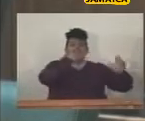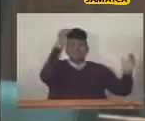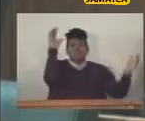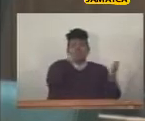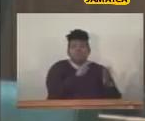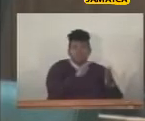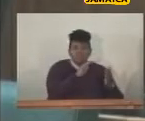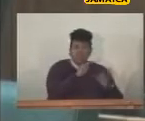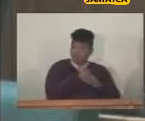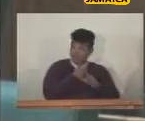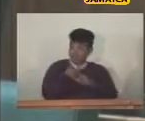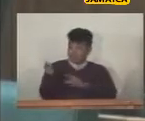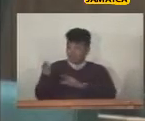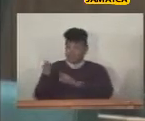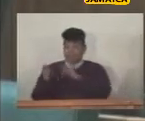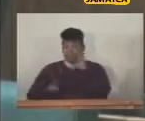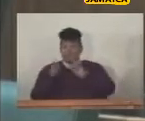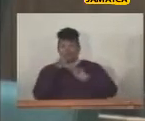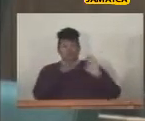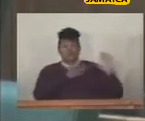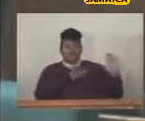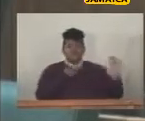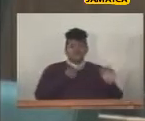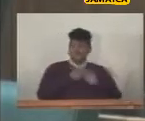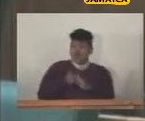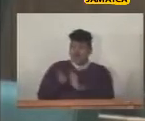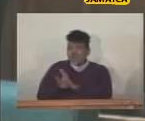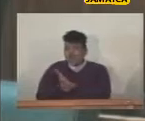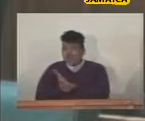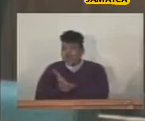and law-abiding citizens displaced.